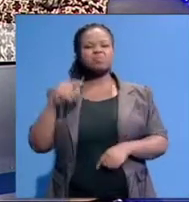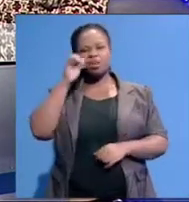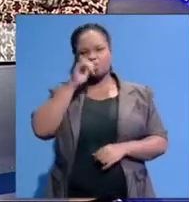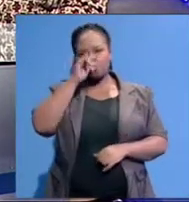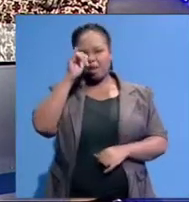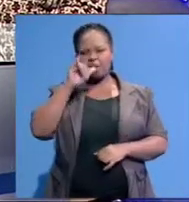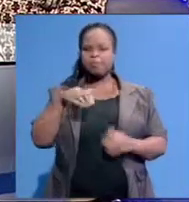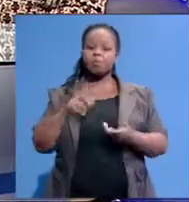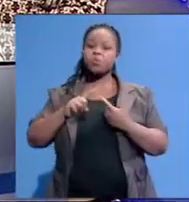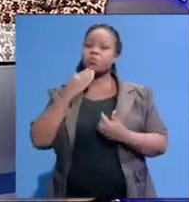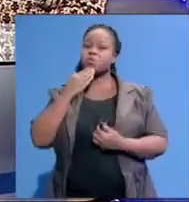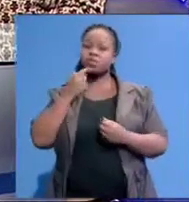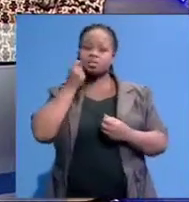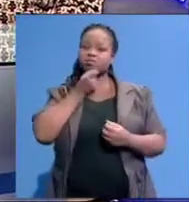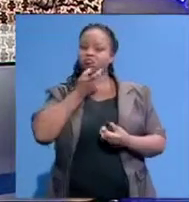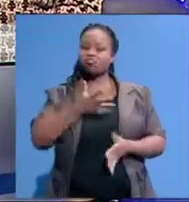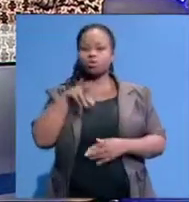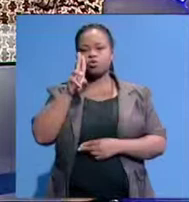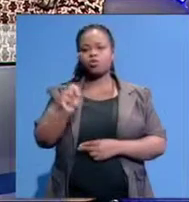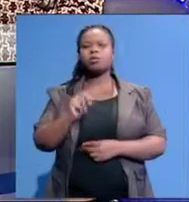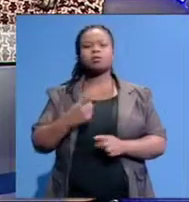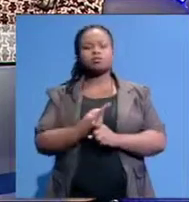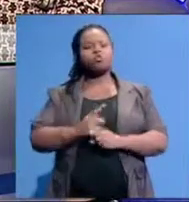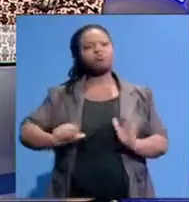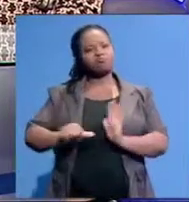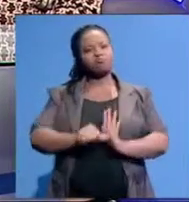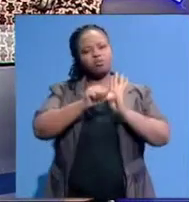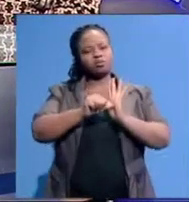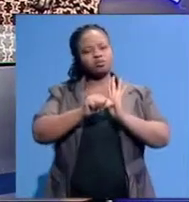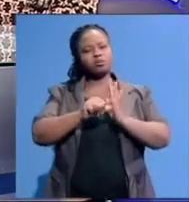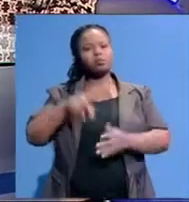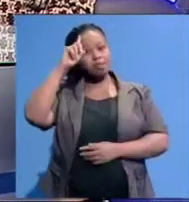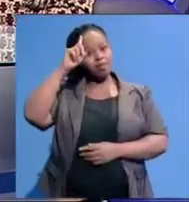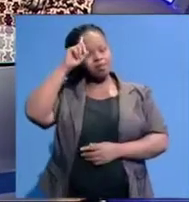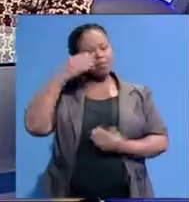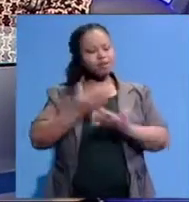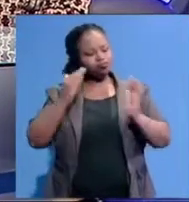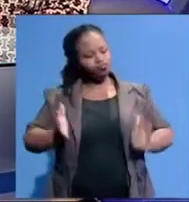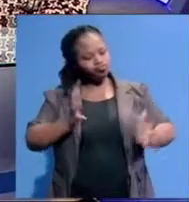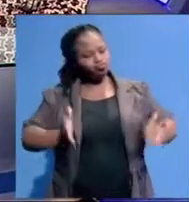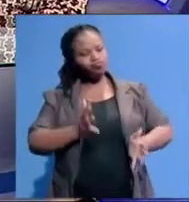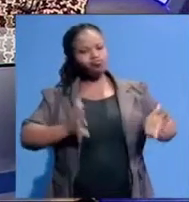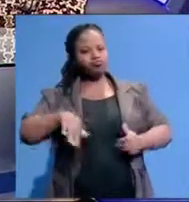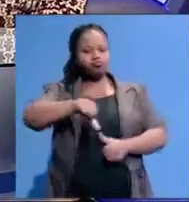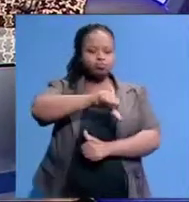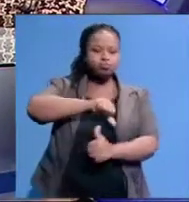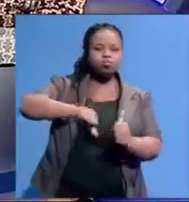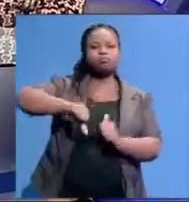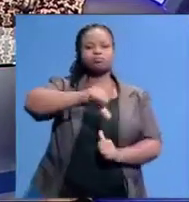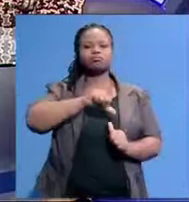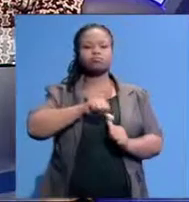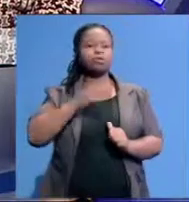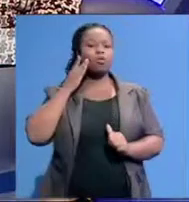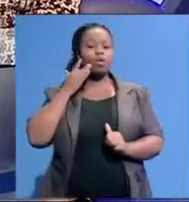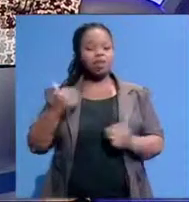Nations. Now, it was important that Madiba be able to promote the society that he envisioned after